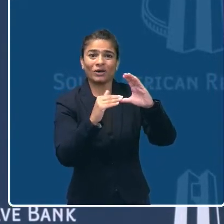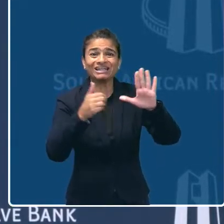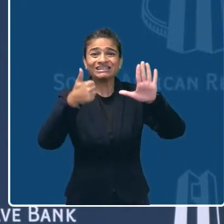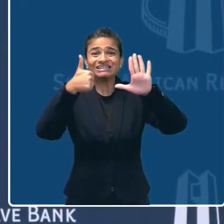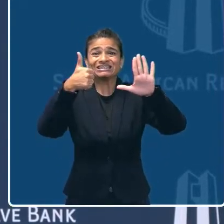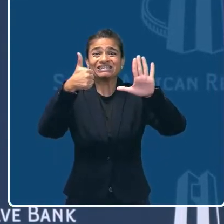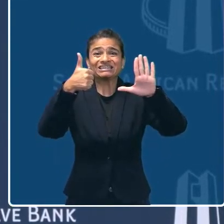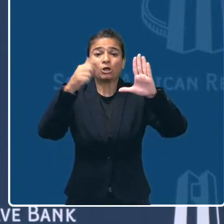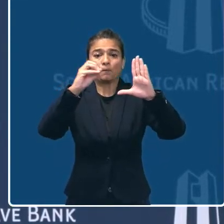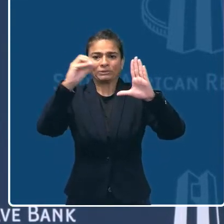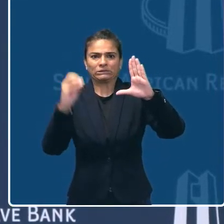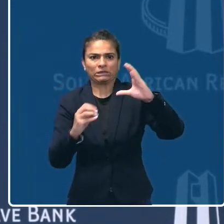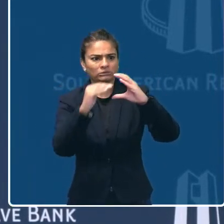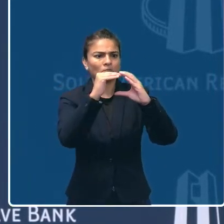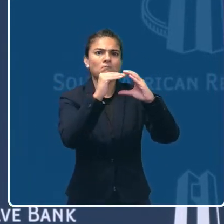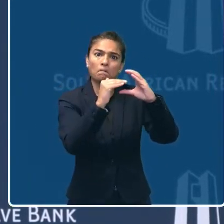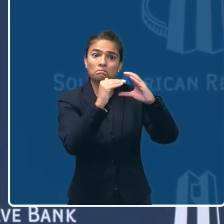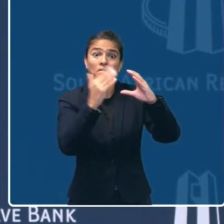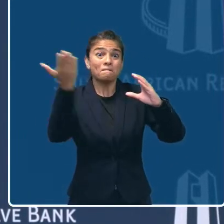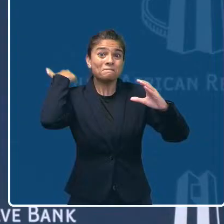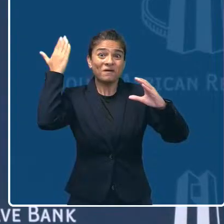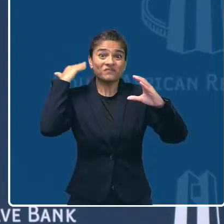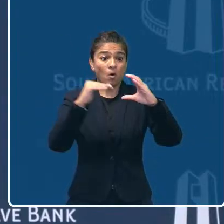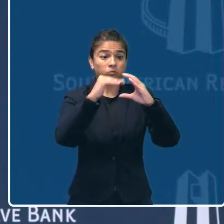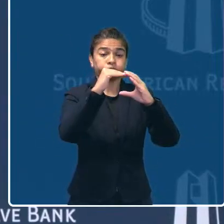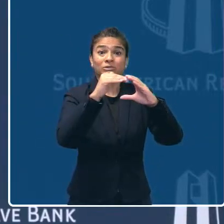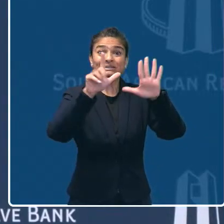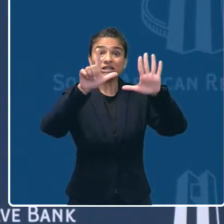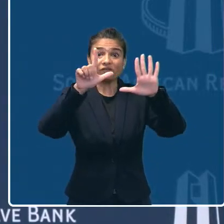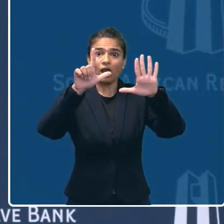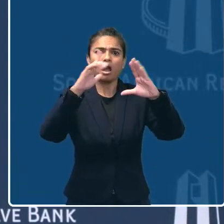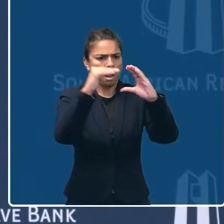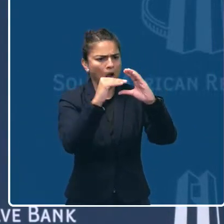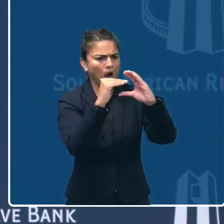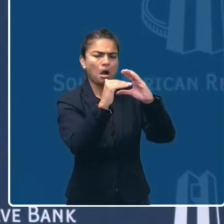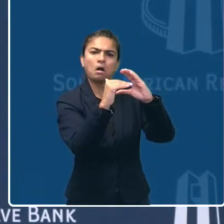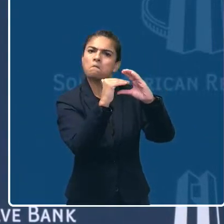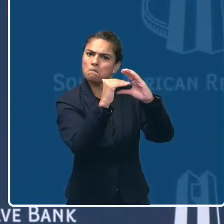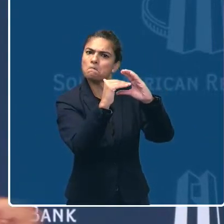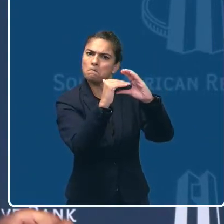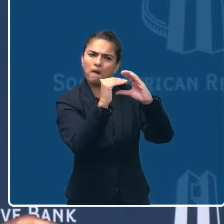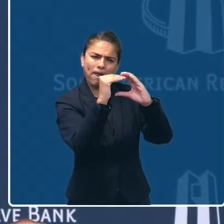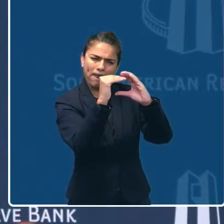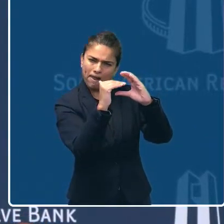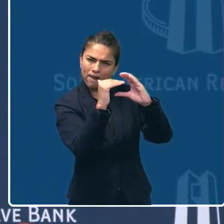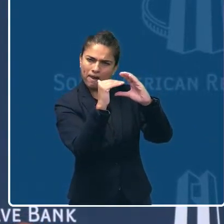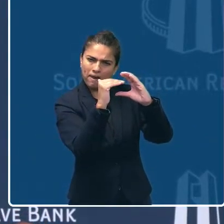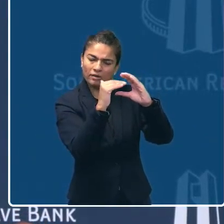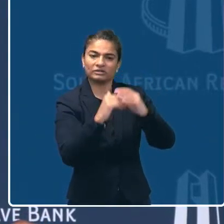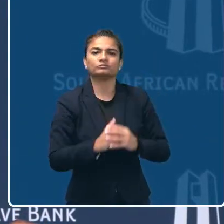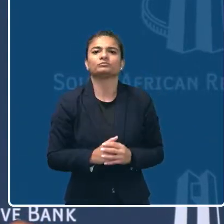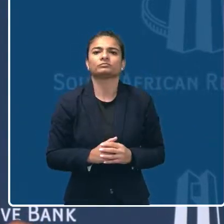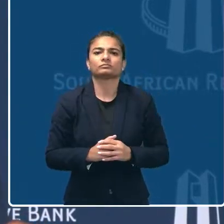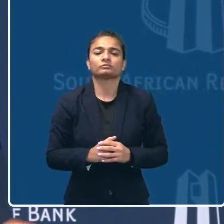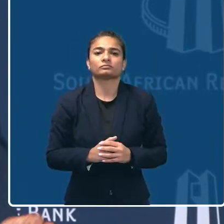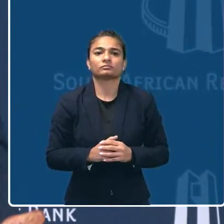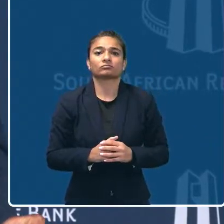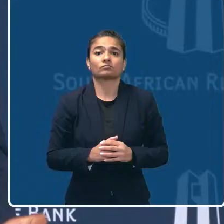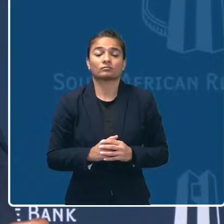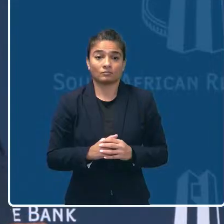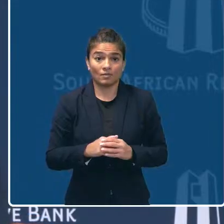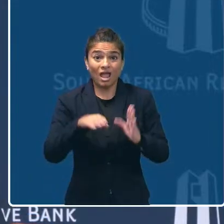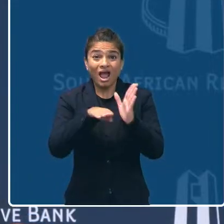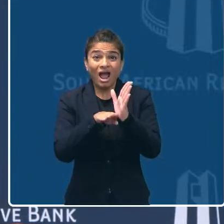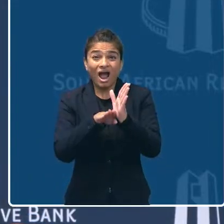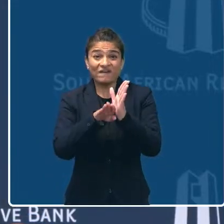under 6% rather than staying above 7% as in the baseline. Inflation